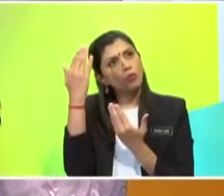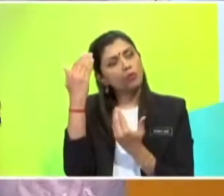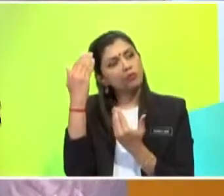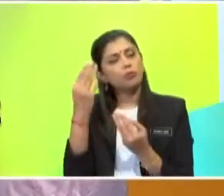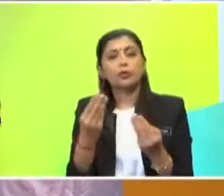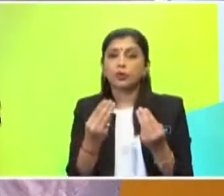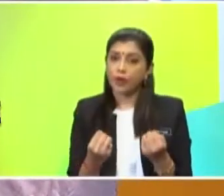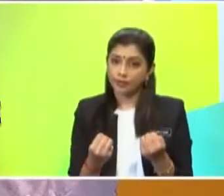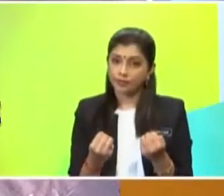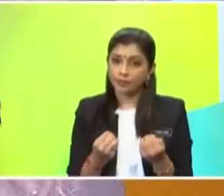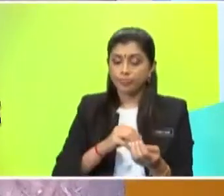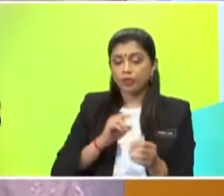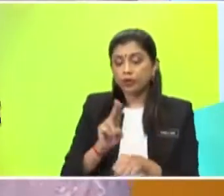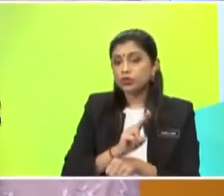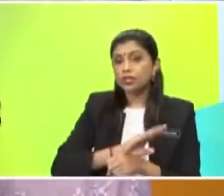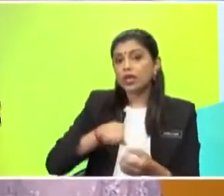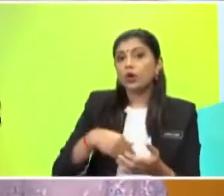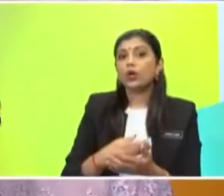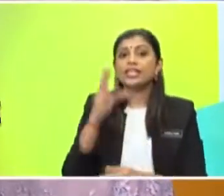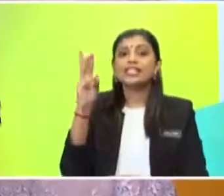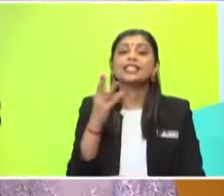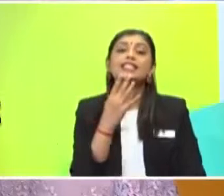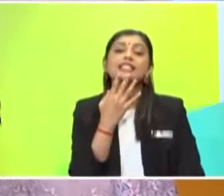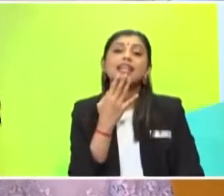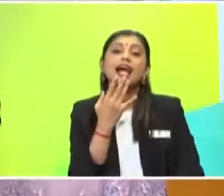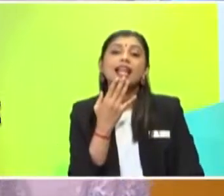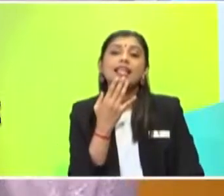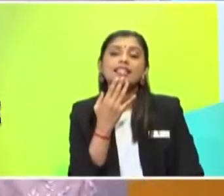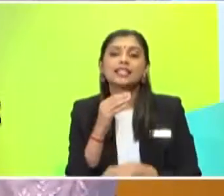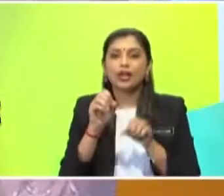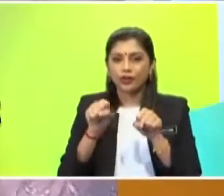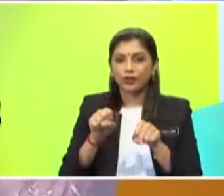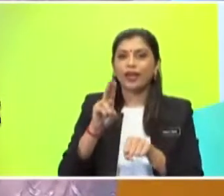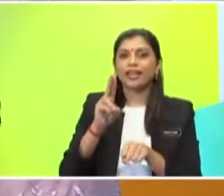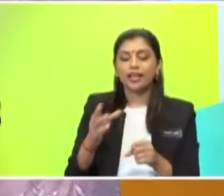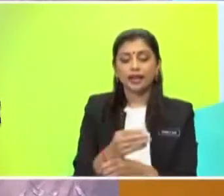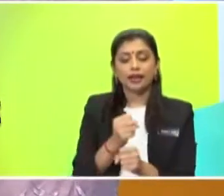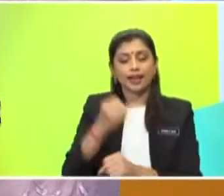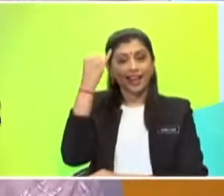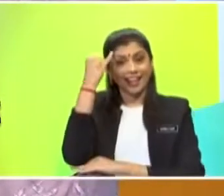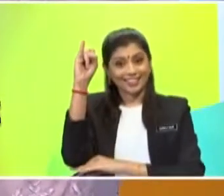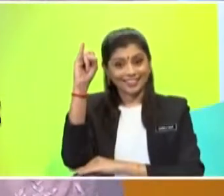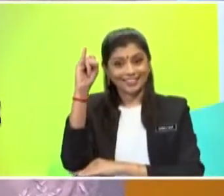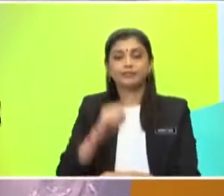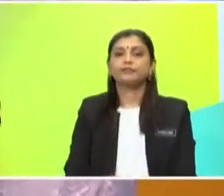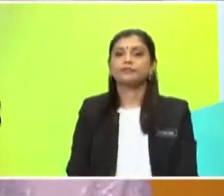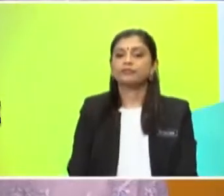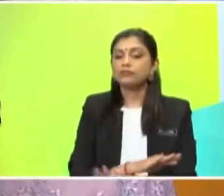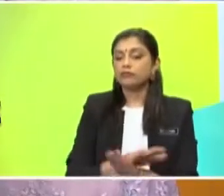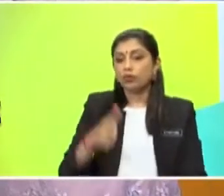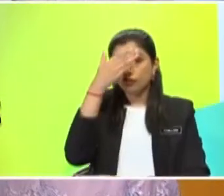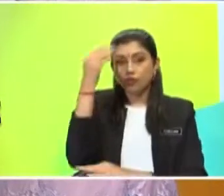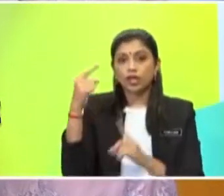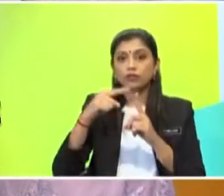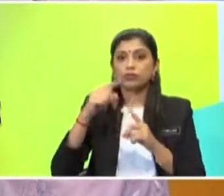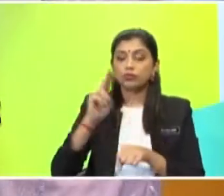Sean, with all these 6 colors, students will be incorporating together with these sentence connectors, linking with and cohesive